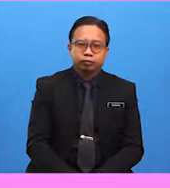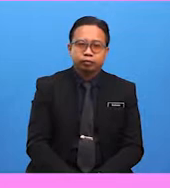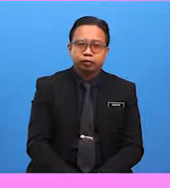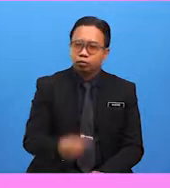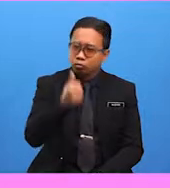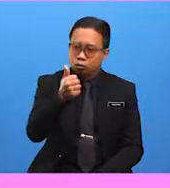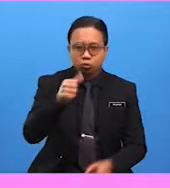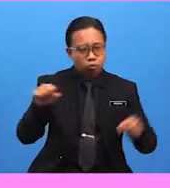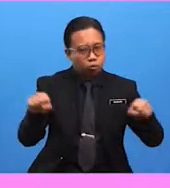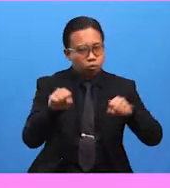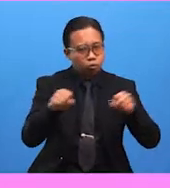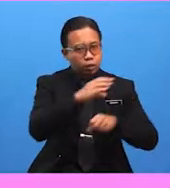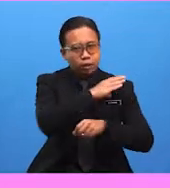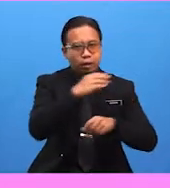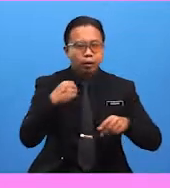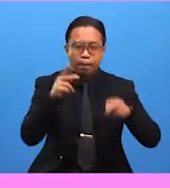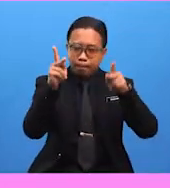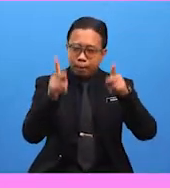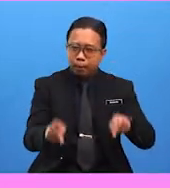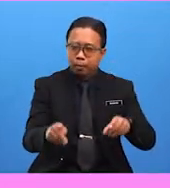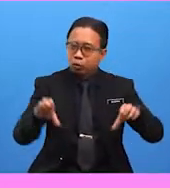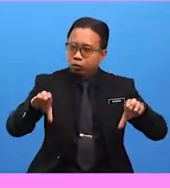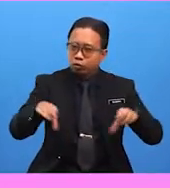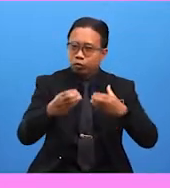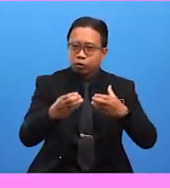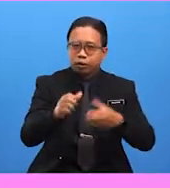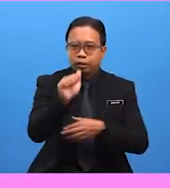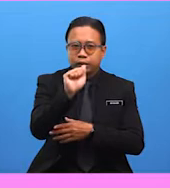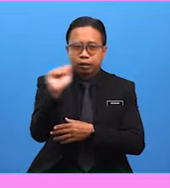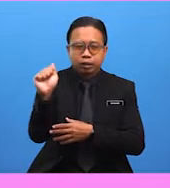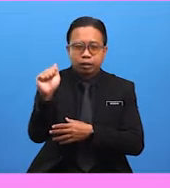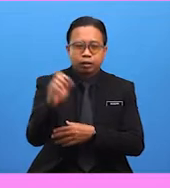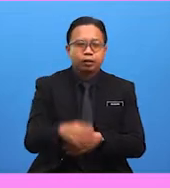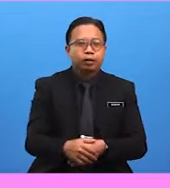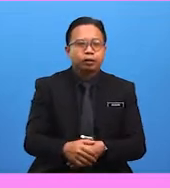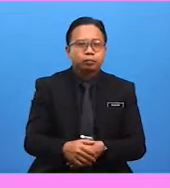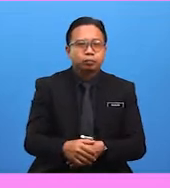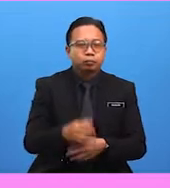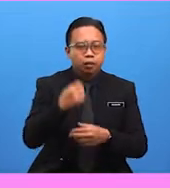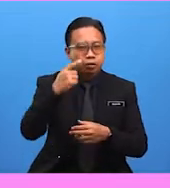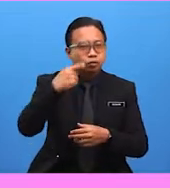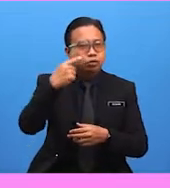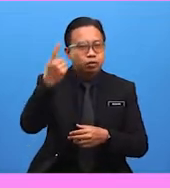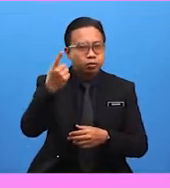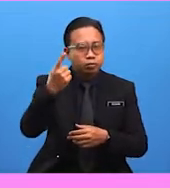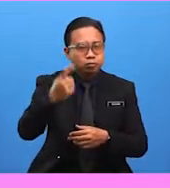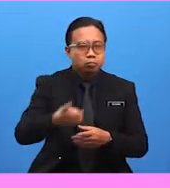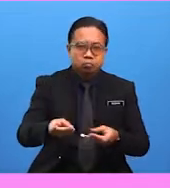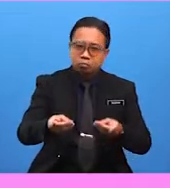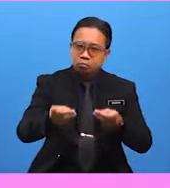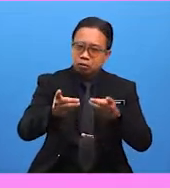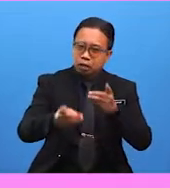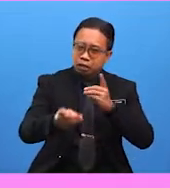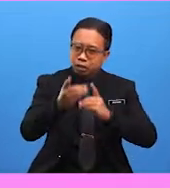cooks, and people who can create amazing dining